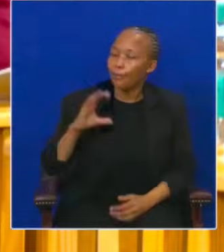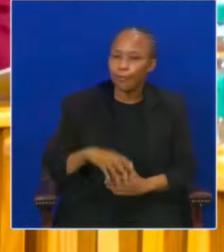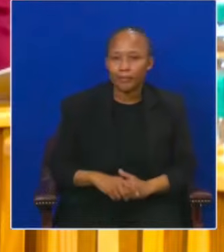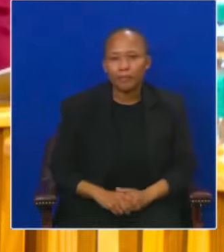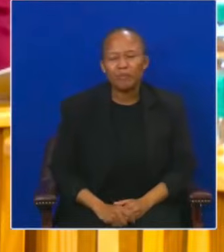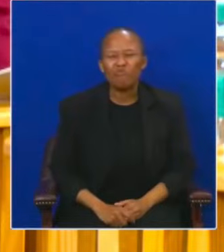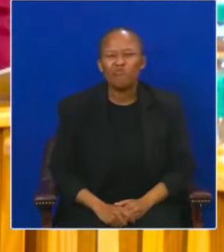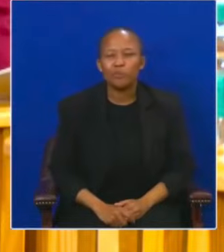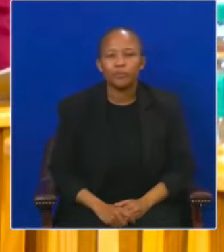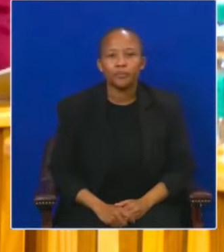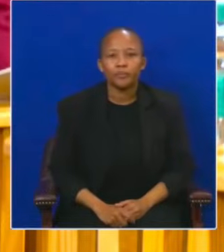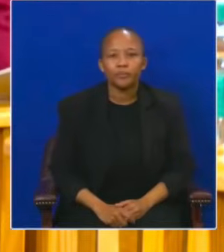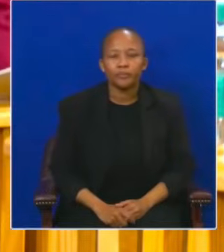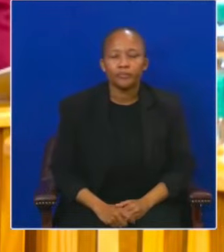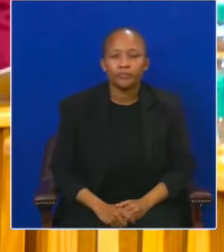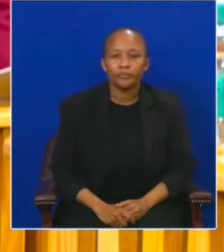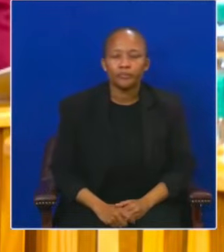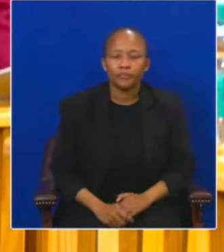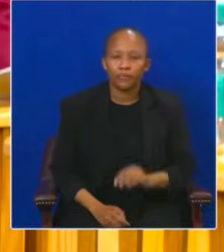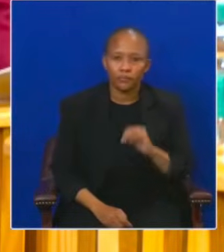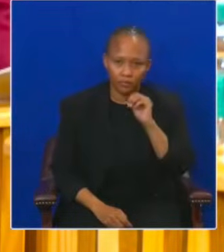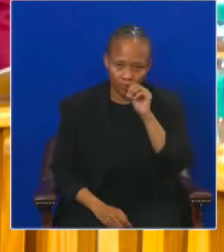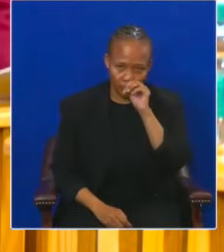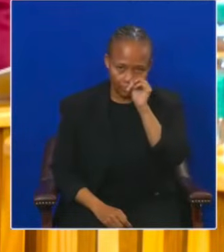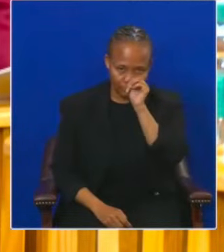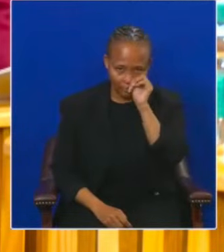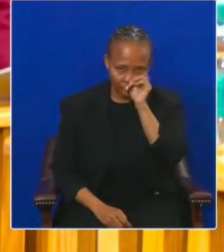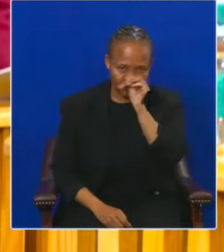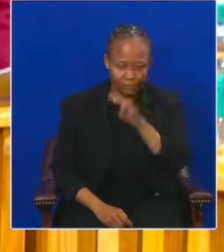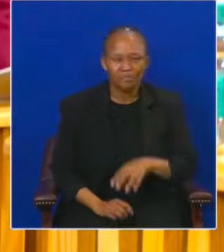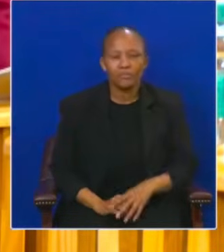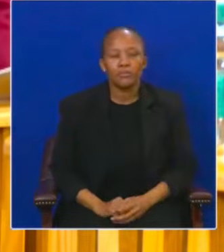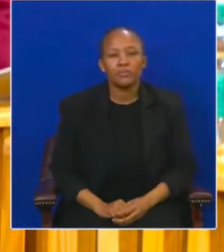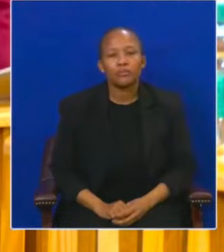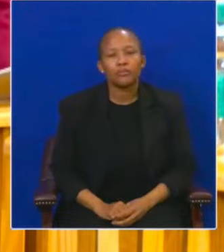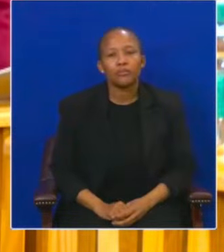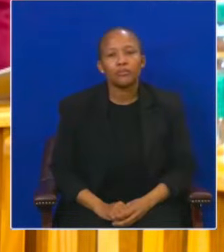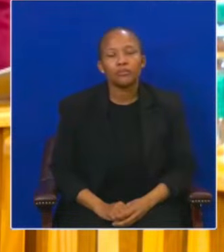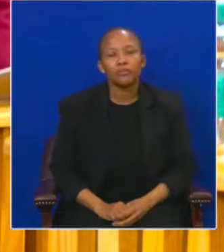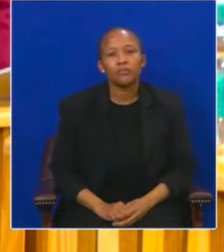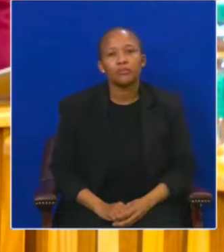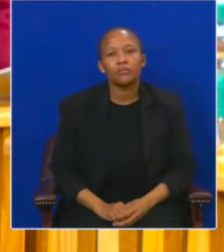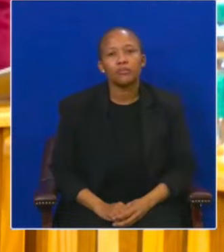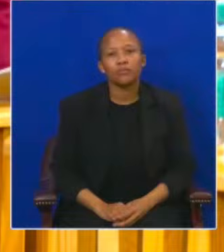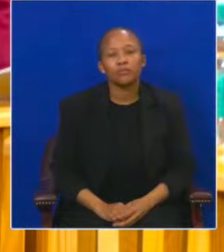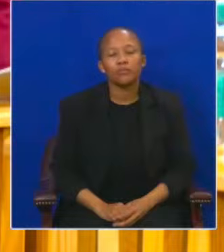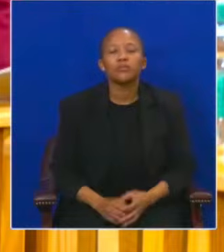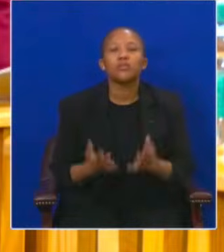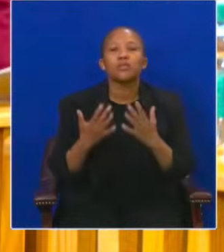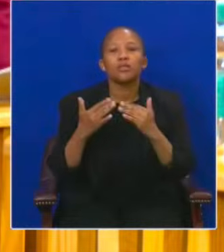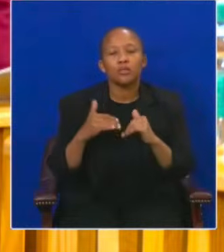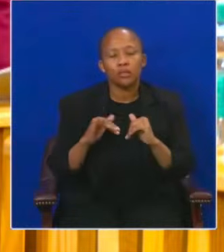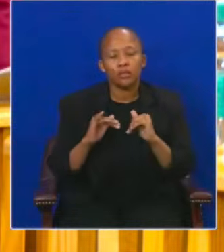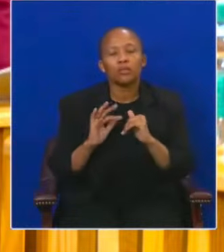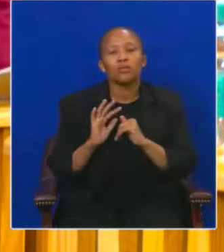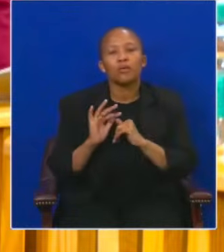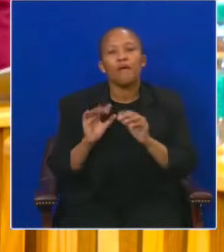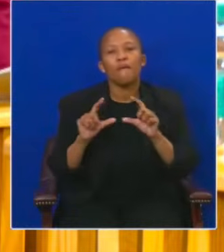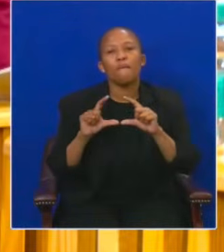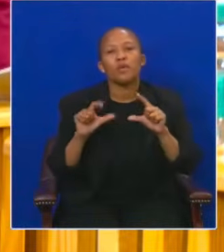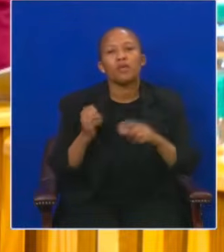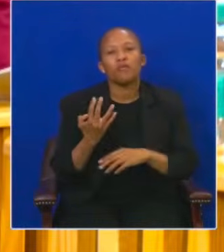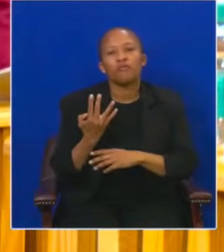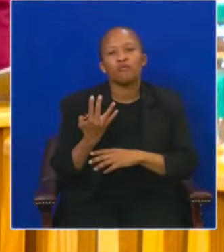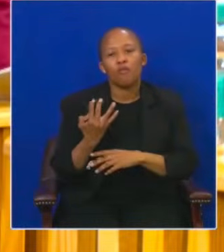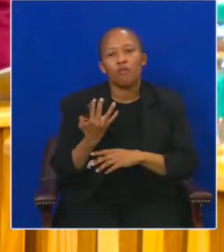In an attempt to be brief, I will then draw your attention to paragraph 4 of that affidavit.